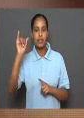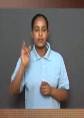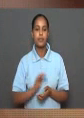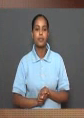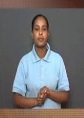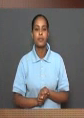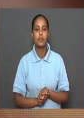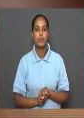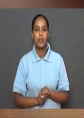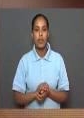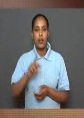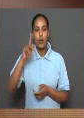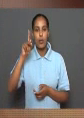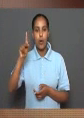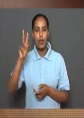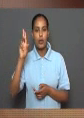1,3-butadiene,